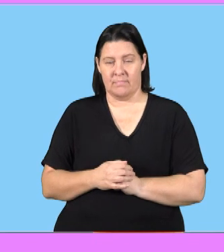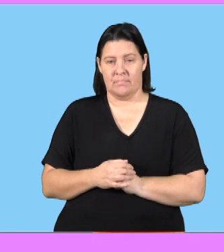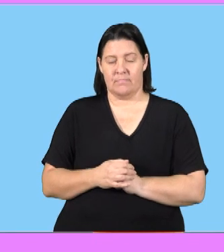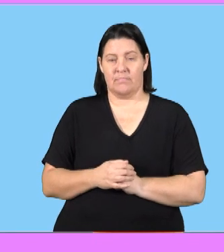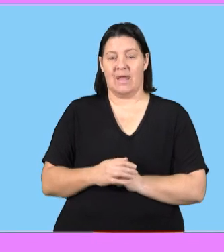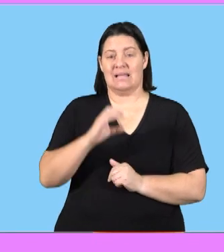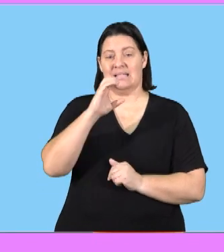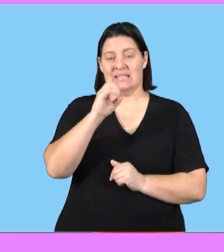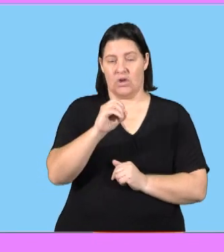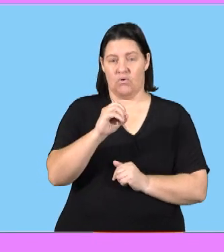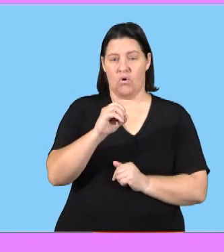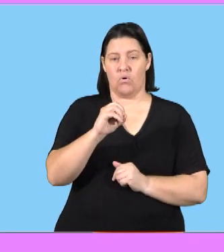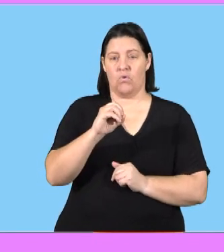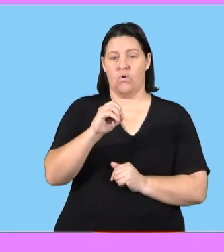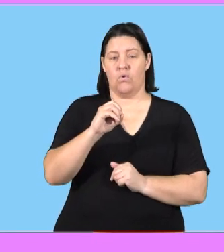And then